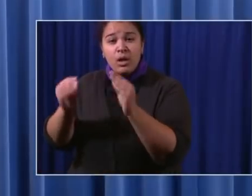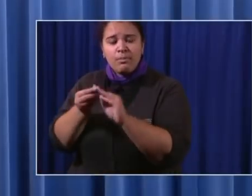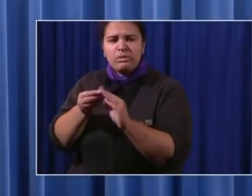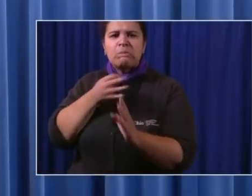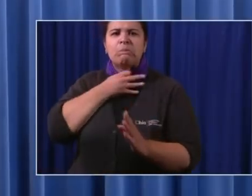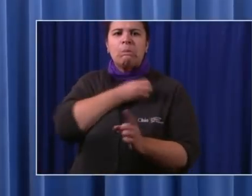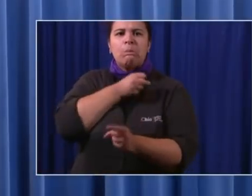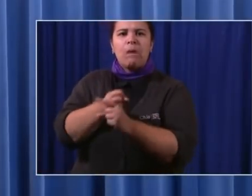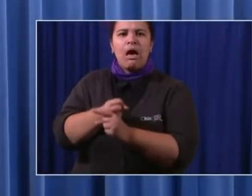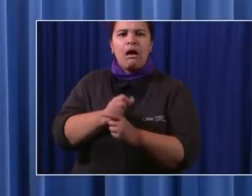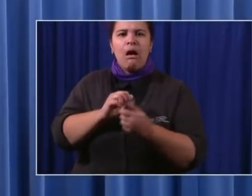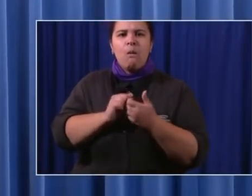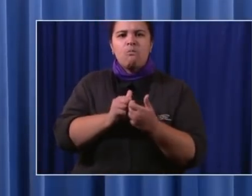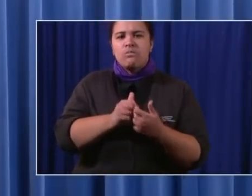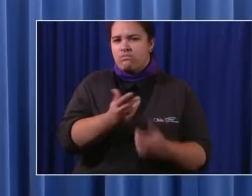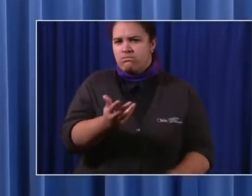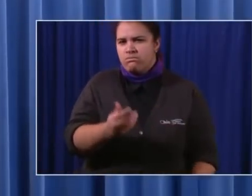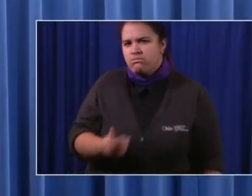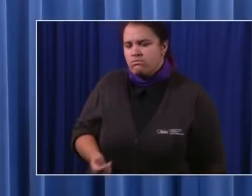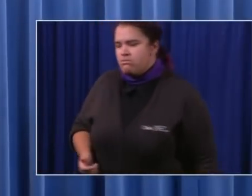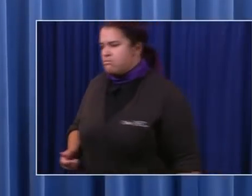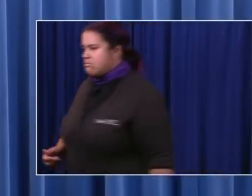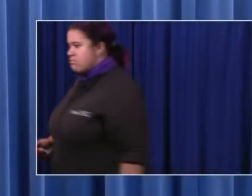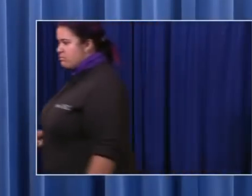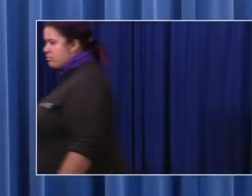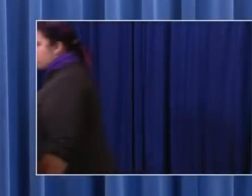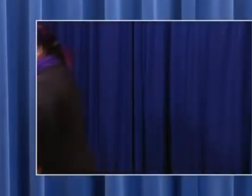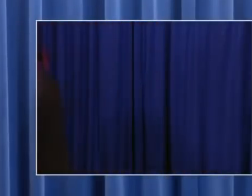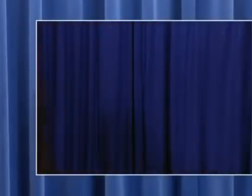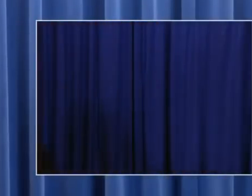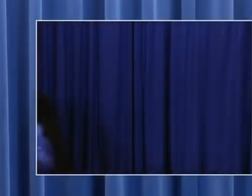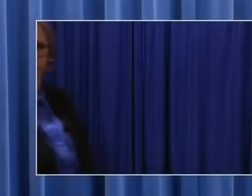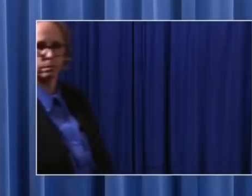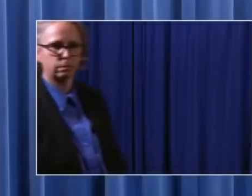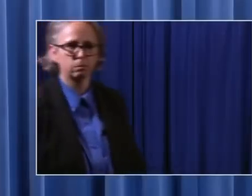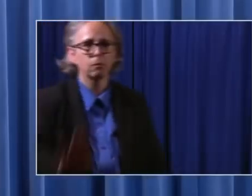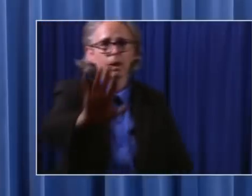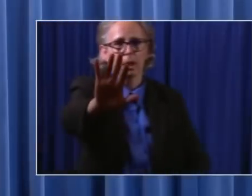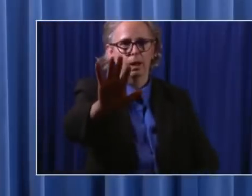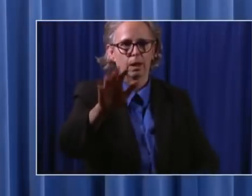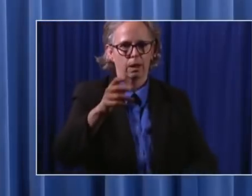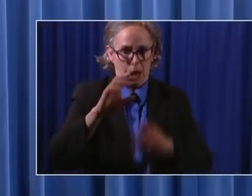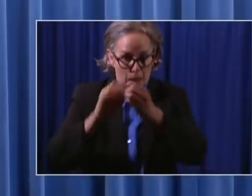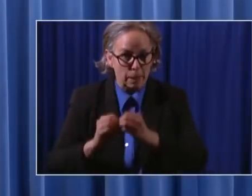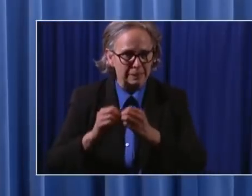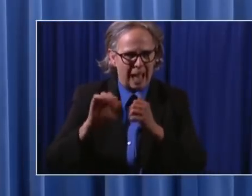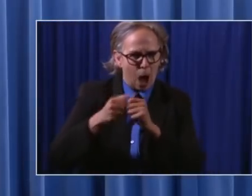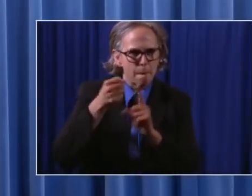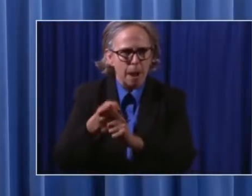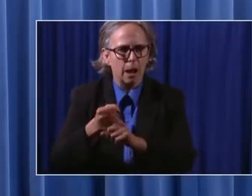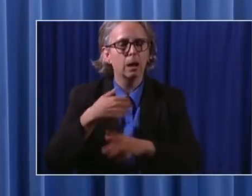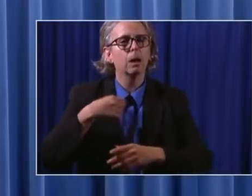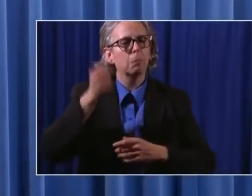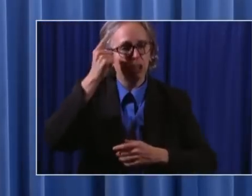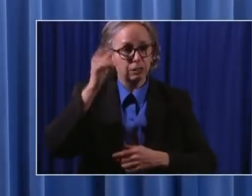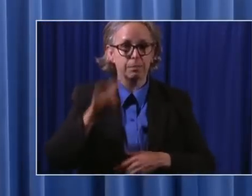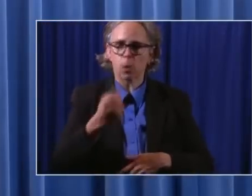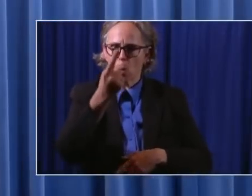I'll tell you what I know. My understanding is that one person becomes one